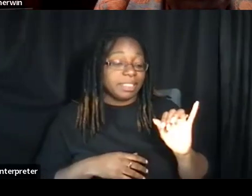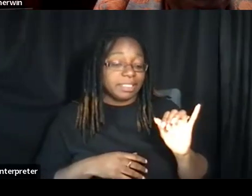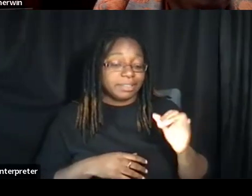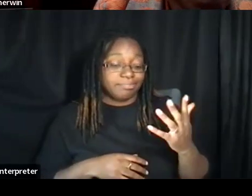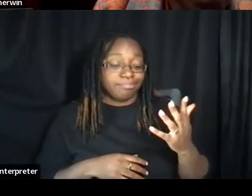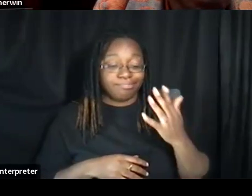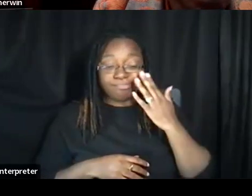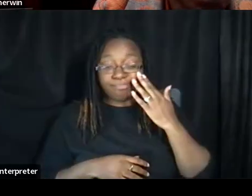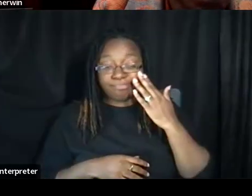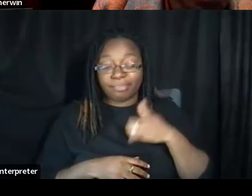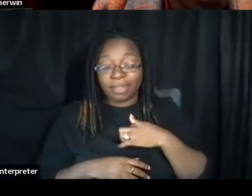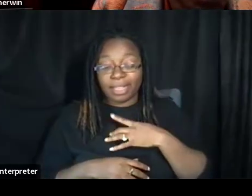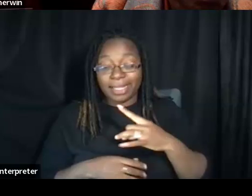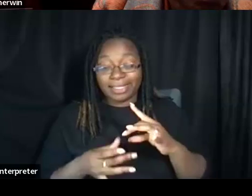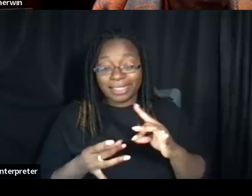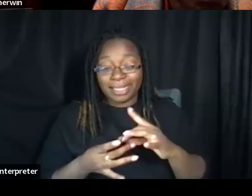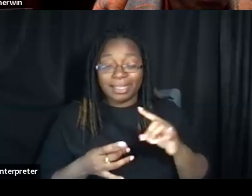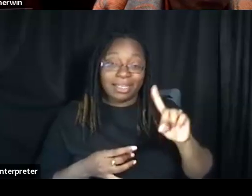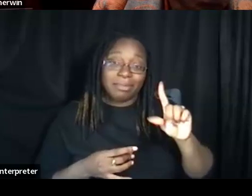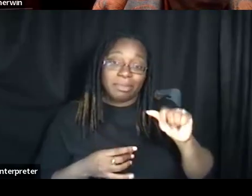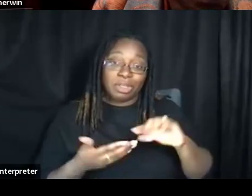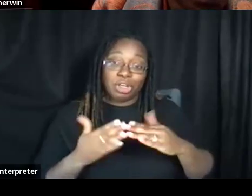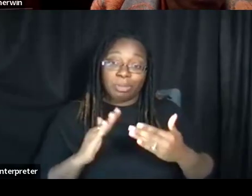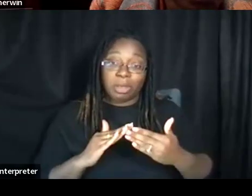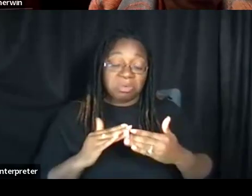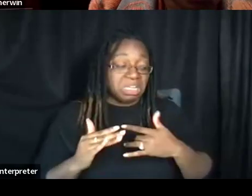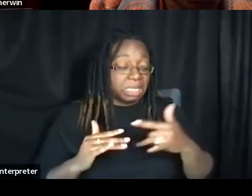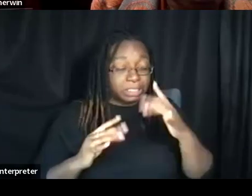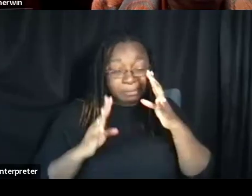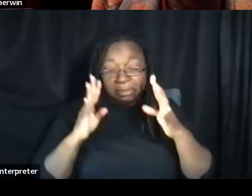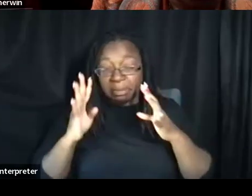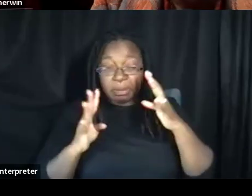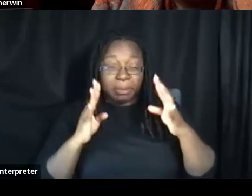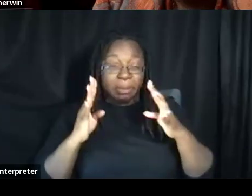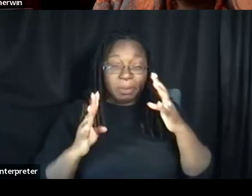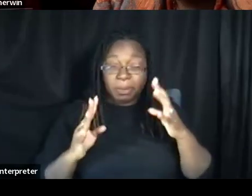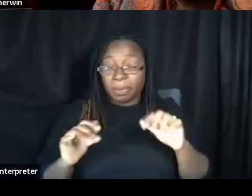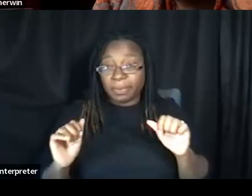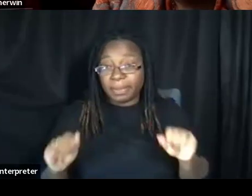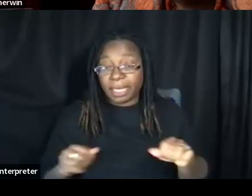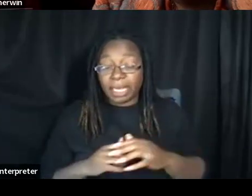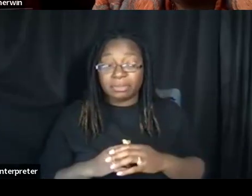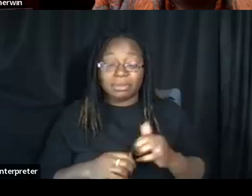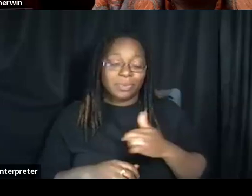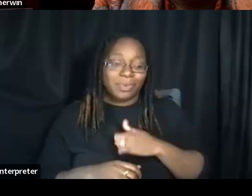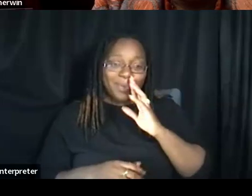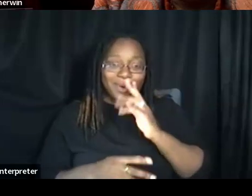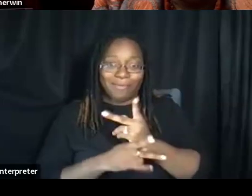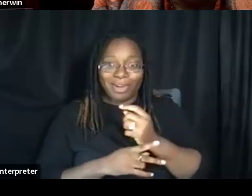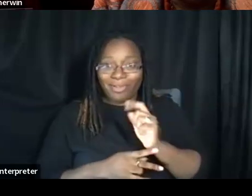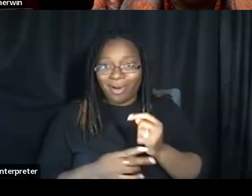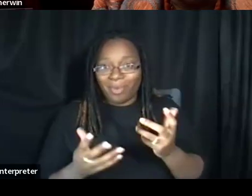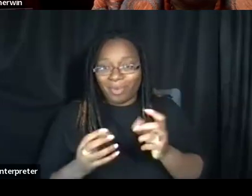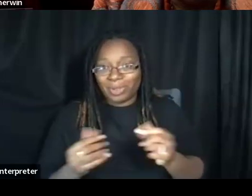you know, I like to say the disability community is very creative, so we kind of figure out some